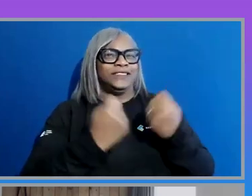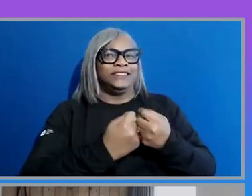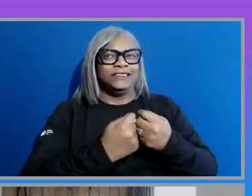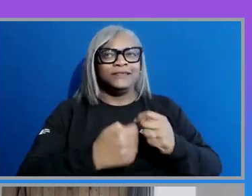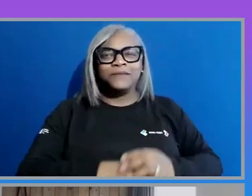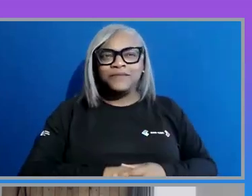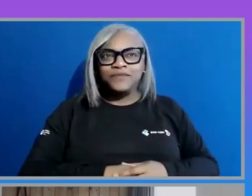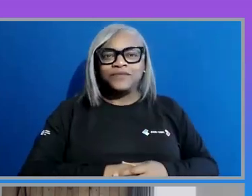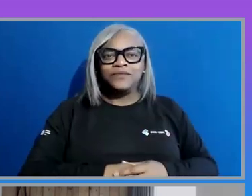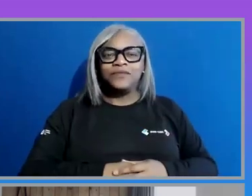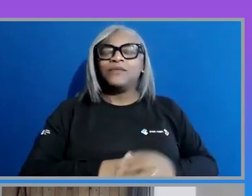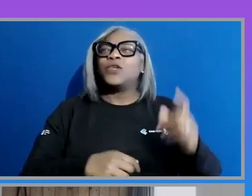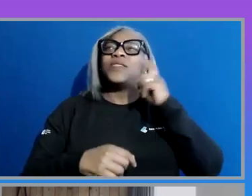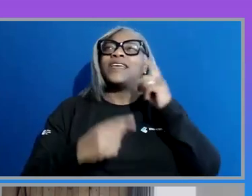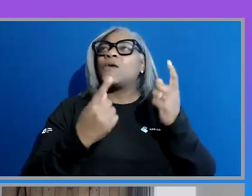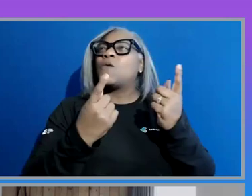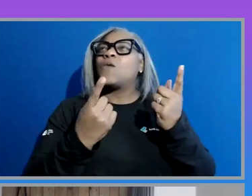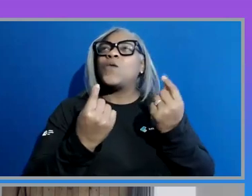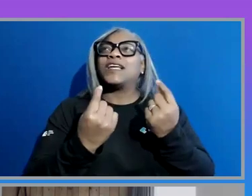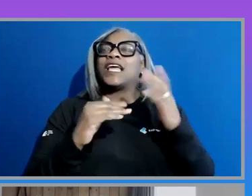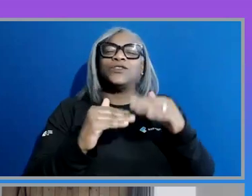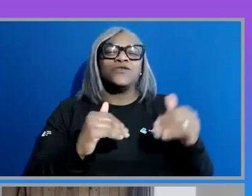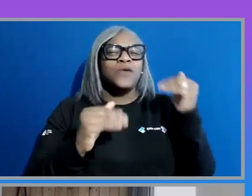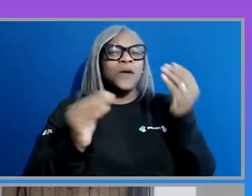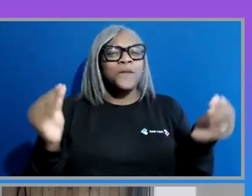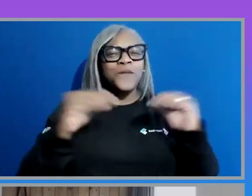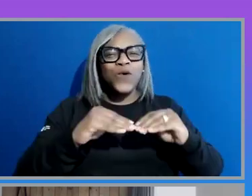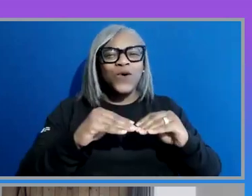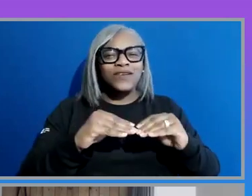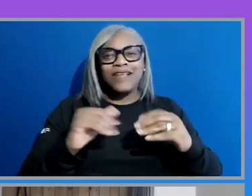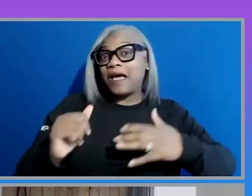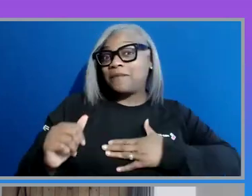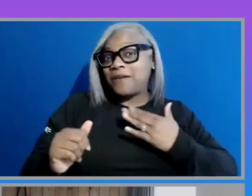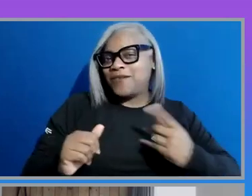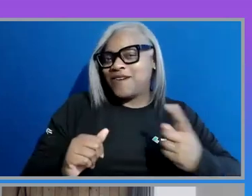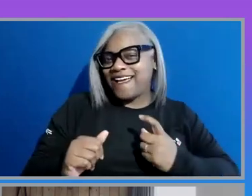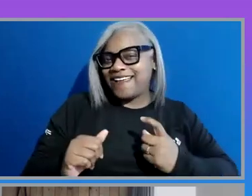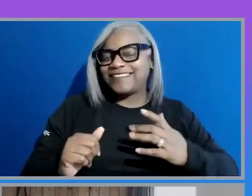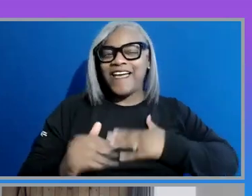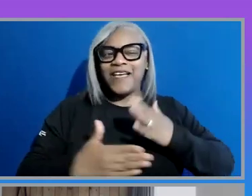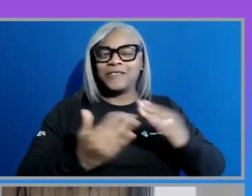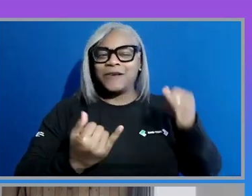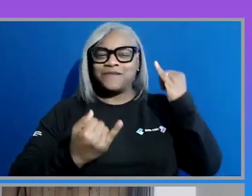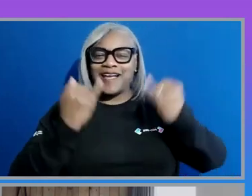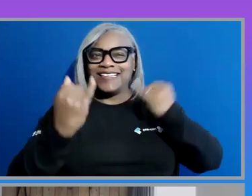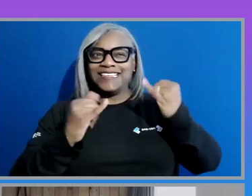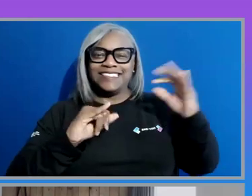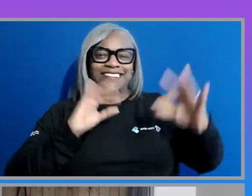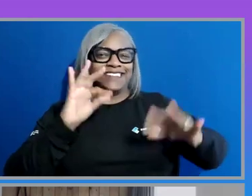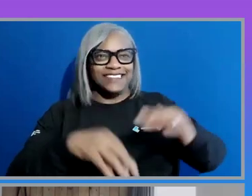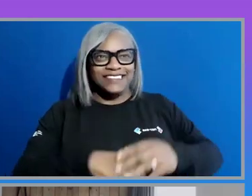you're thinking, how can we go beyond? And I am glad you asked me that because I have ideas. Outline WCAG